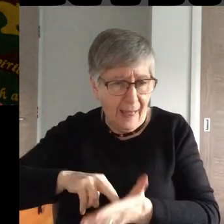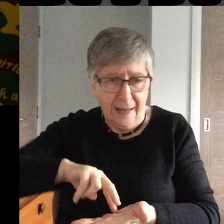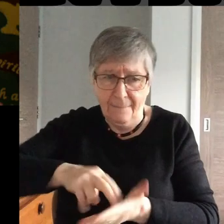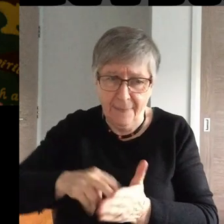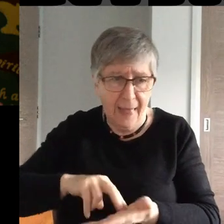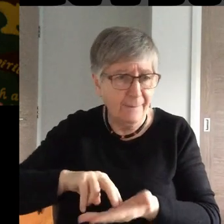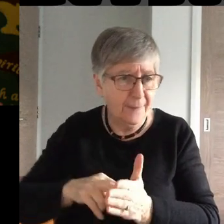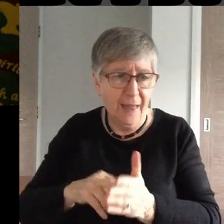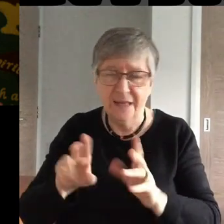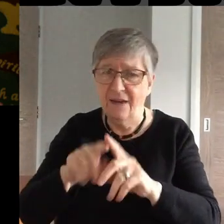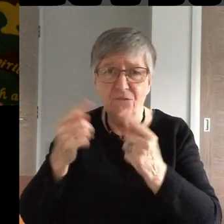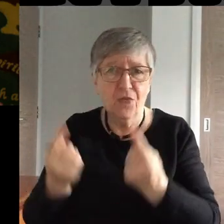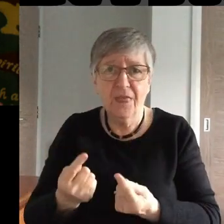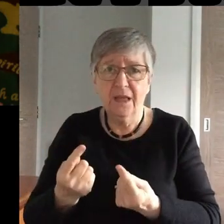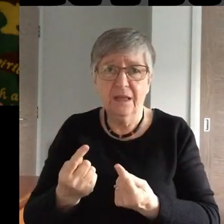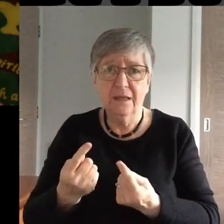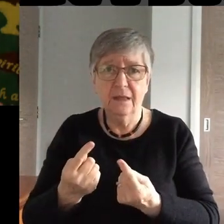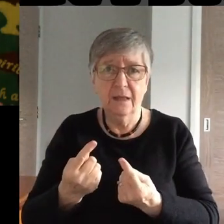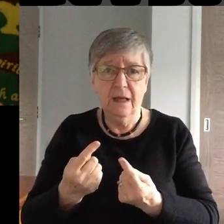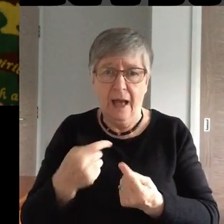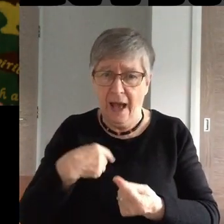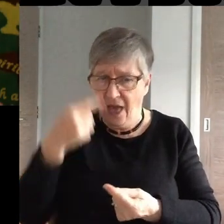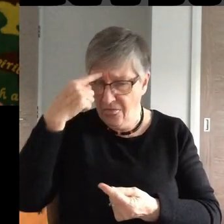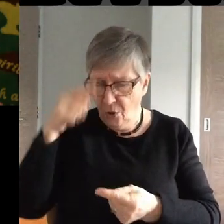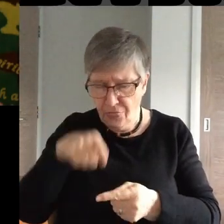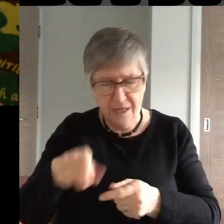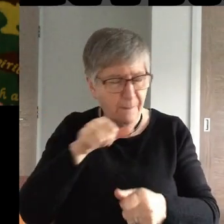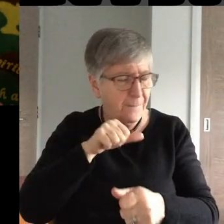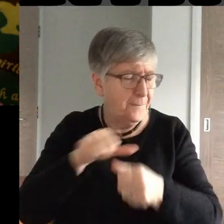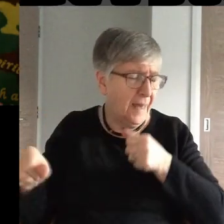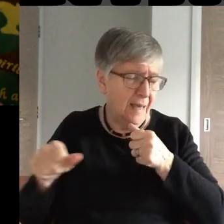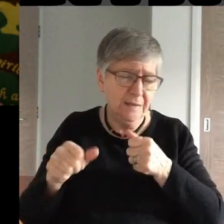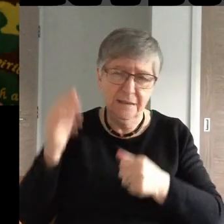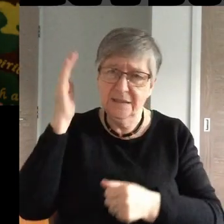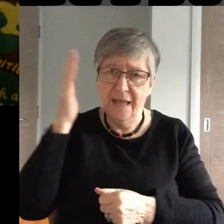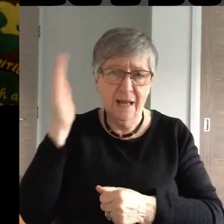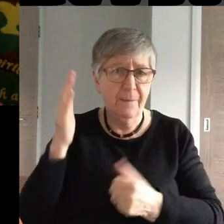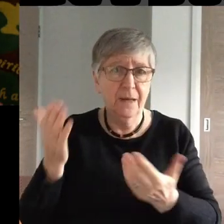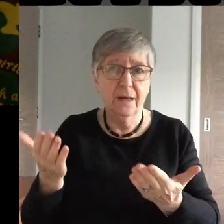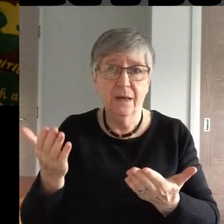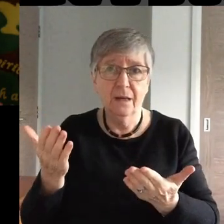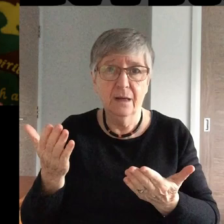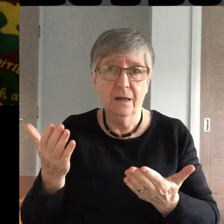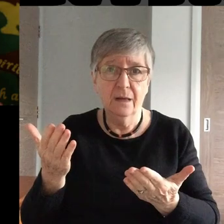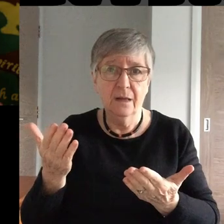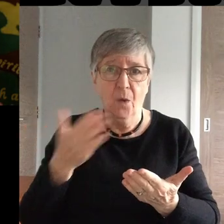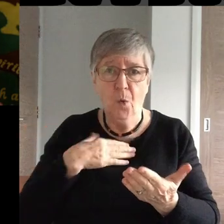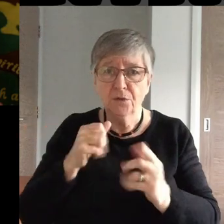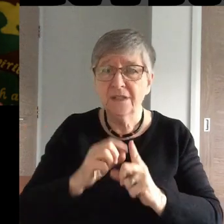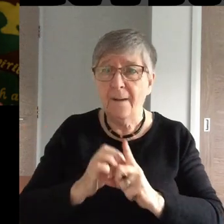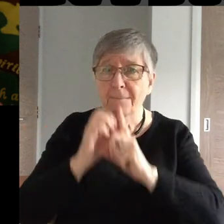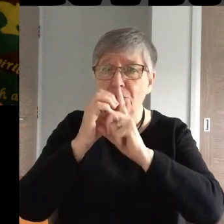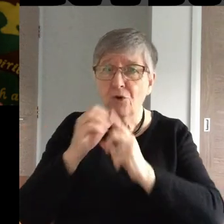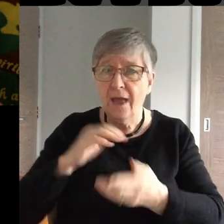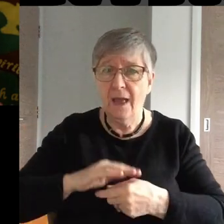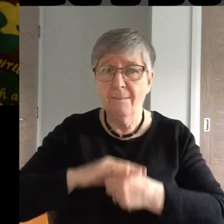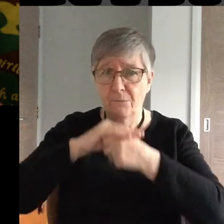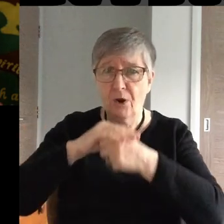planned for this sermon. This was going to be the best work. I was so going to impress the whole congregation, and it all